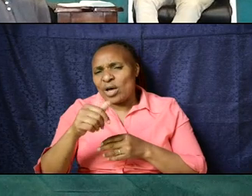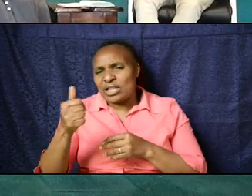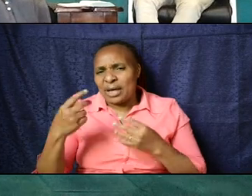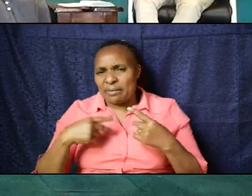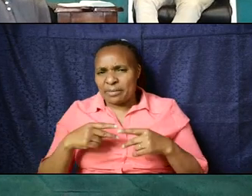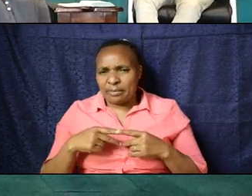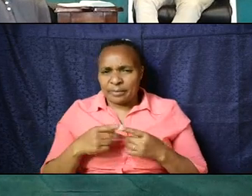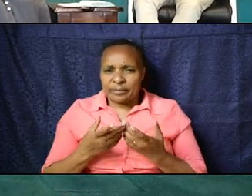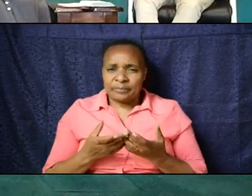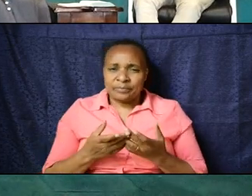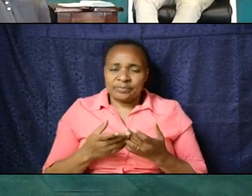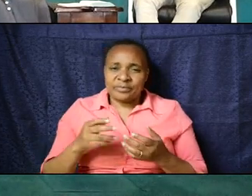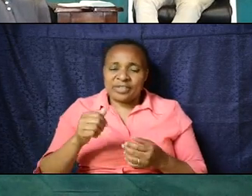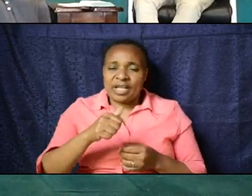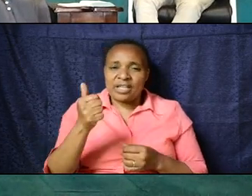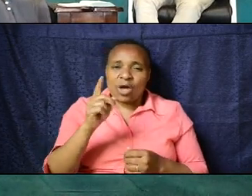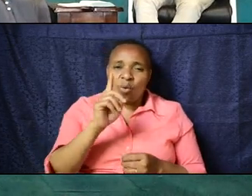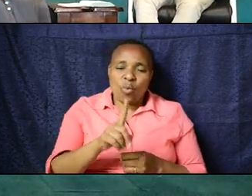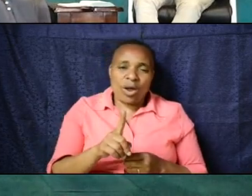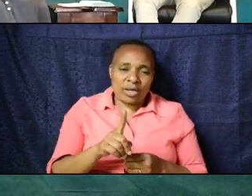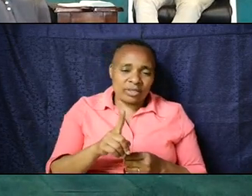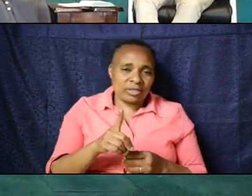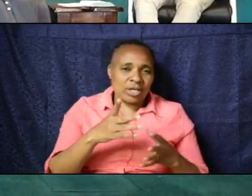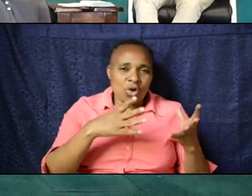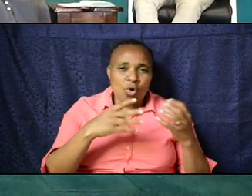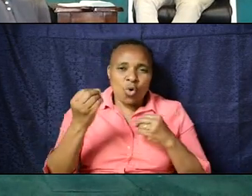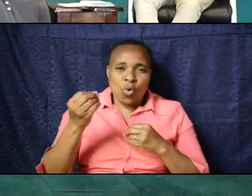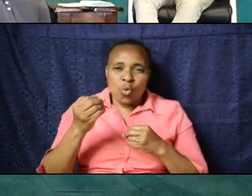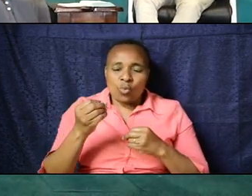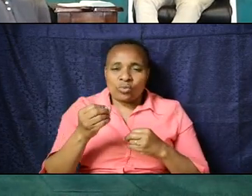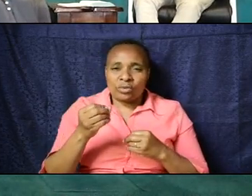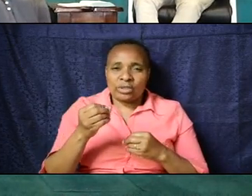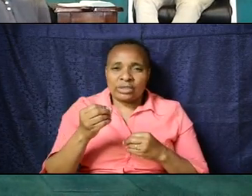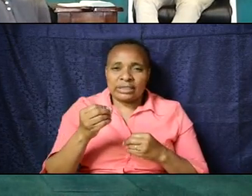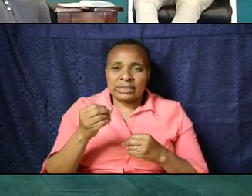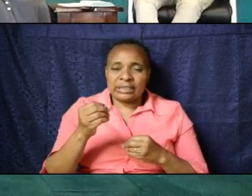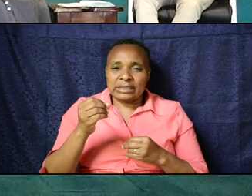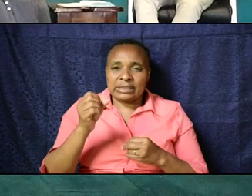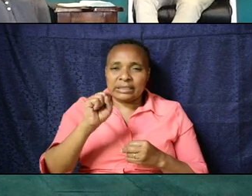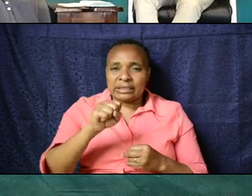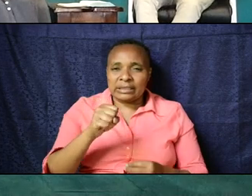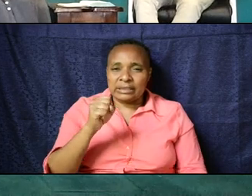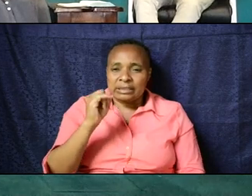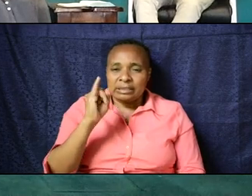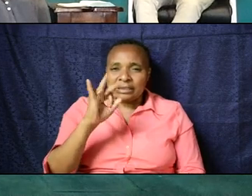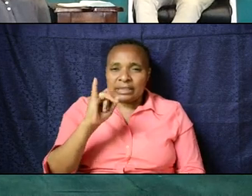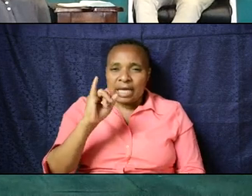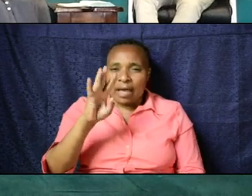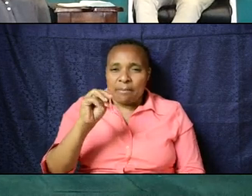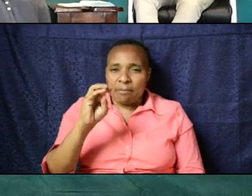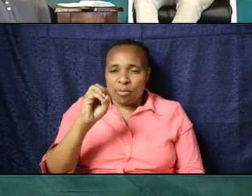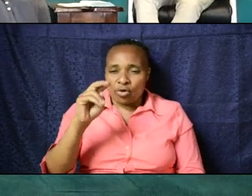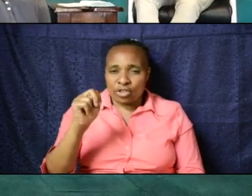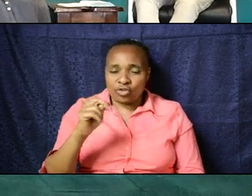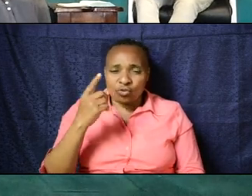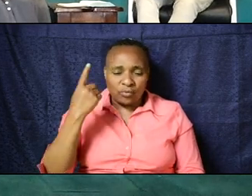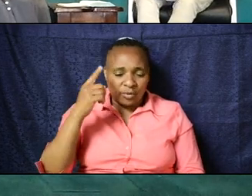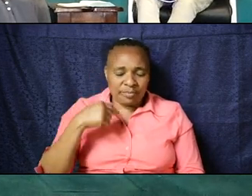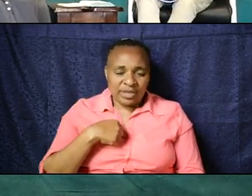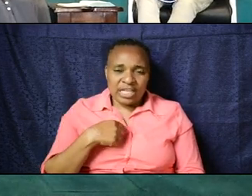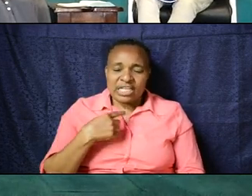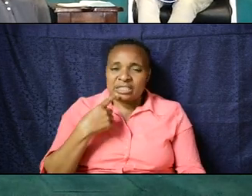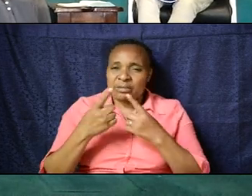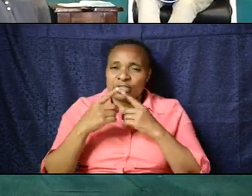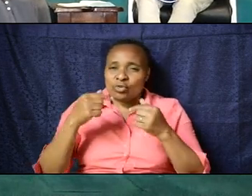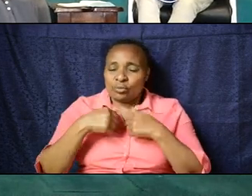then, what you think the, of that. The other one, I can go with Salman and then Silas. So for me, what speaks to